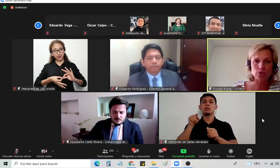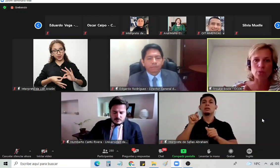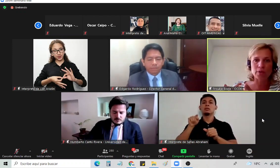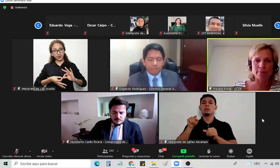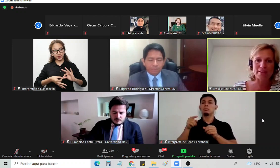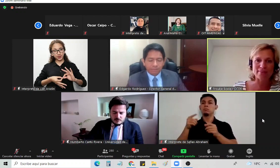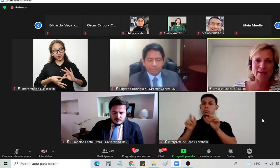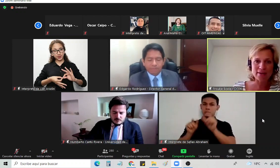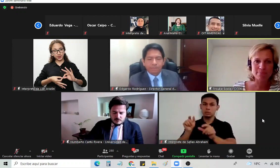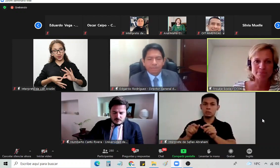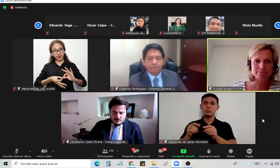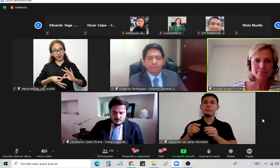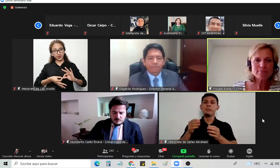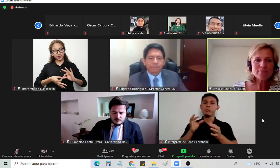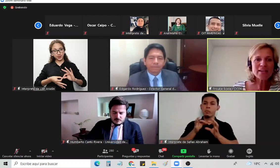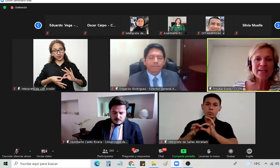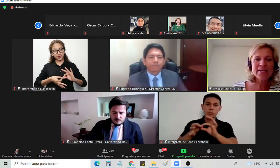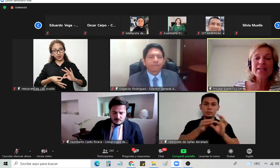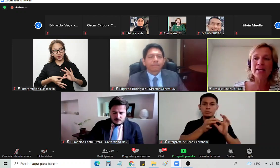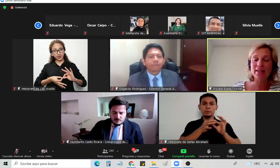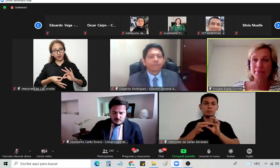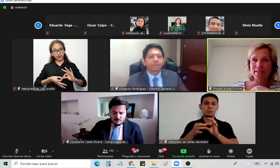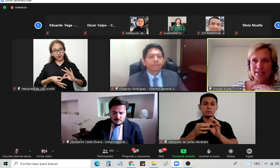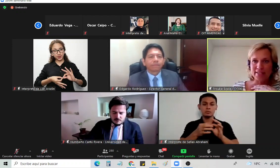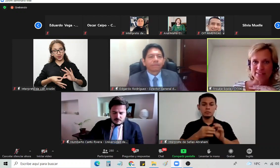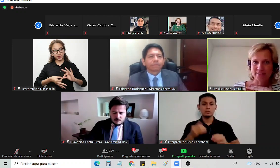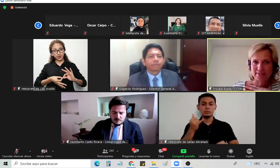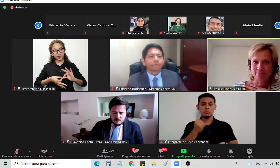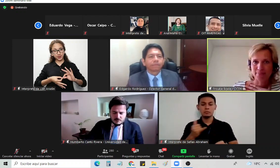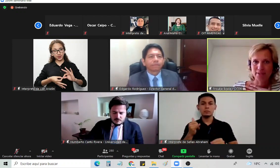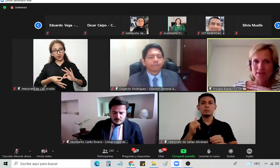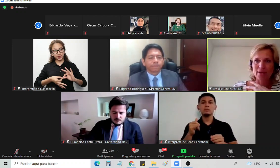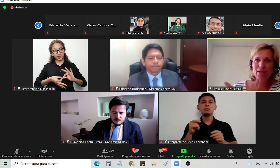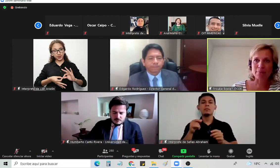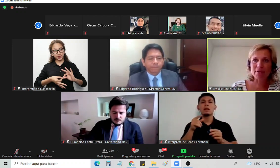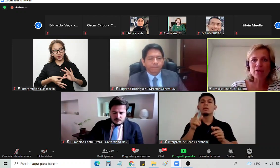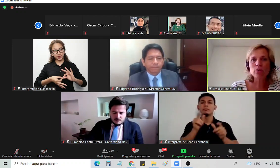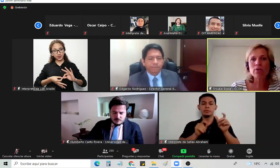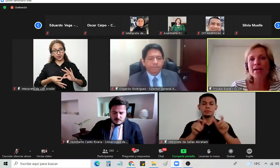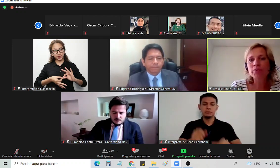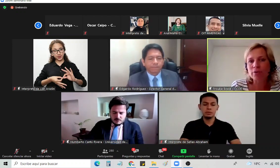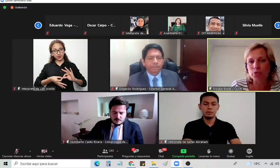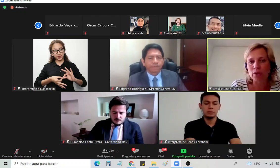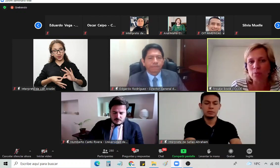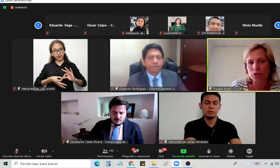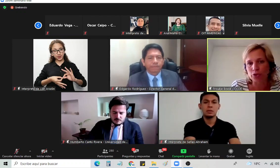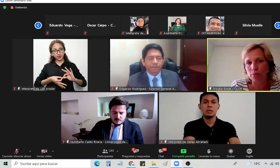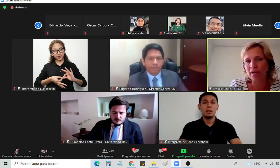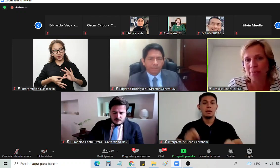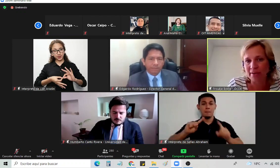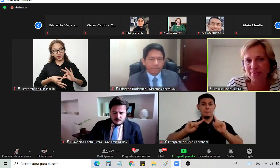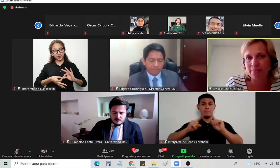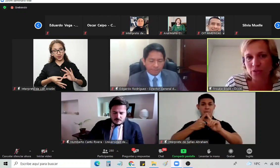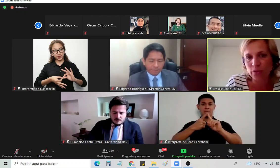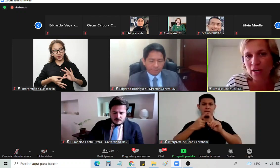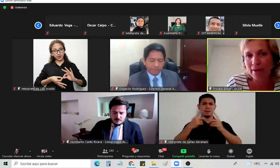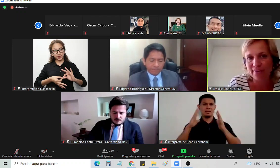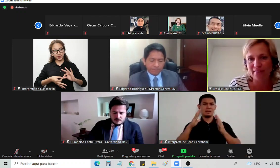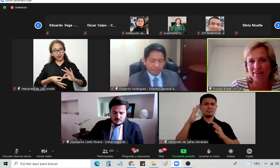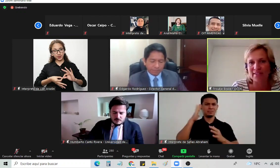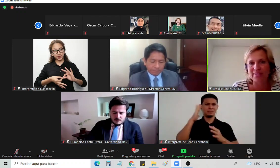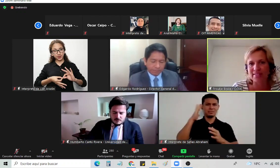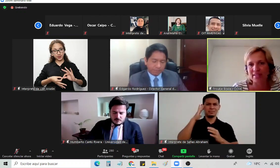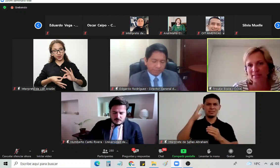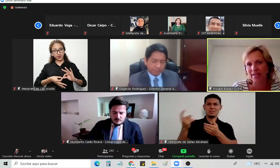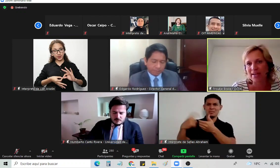domains are the participation of the stakeholders the cooperation of the government and the due diligence and the first place we have heard a lot